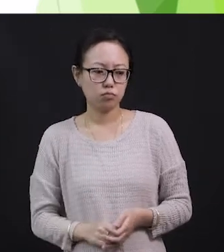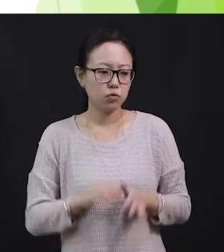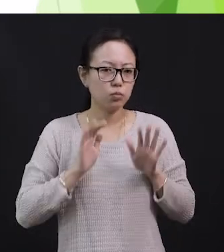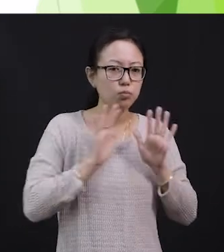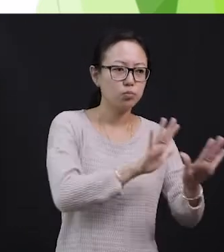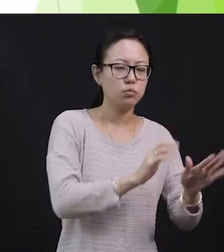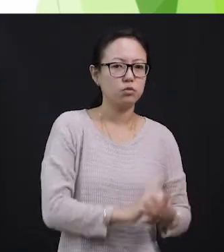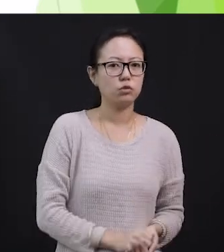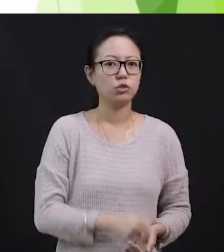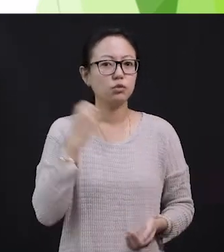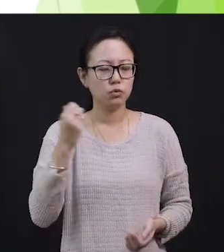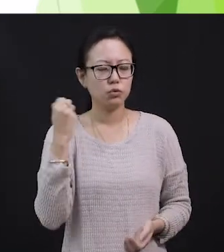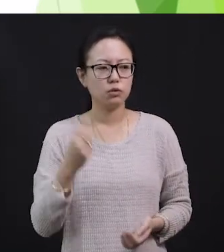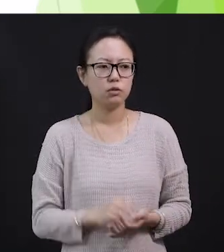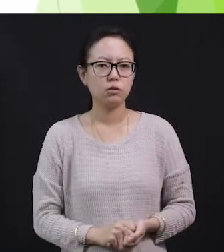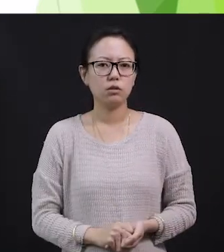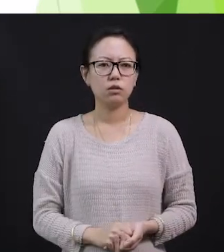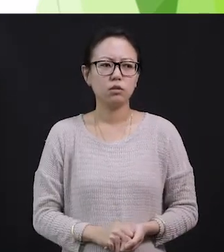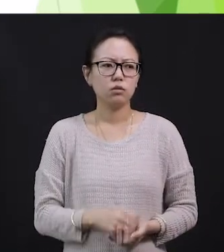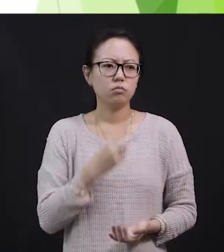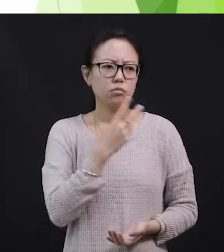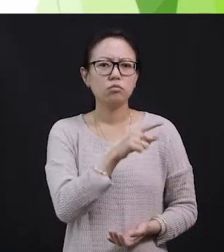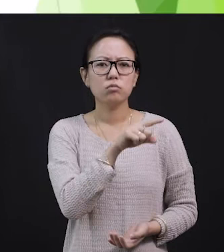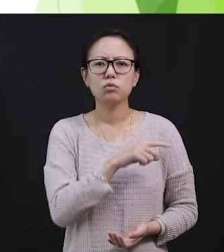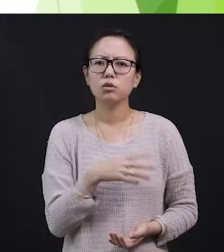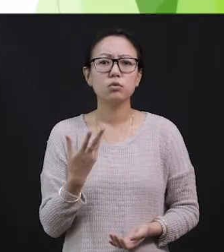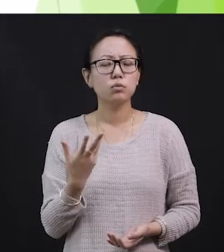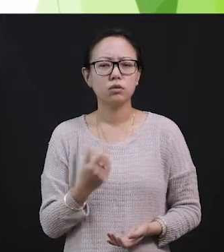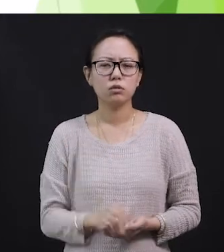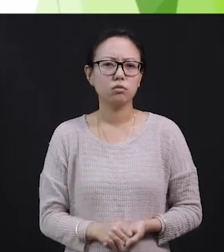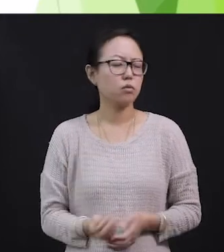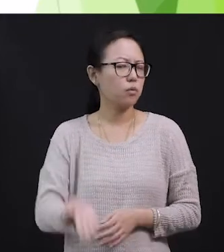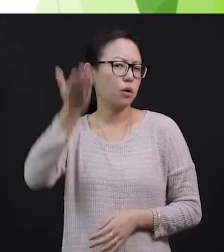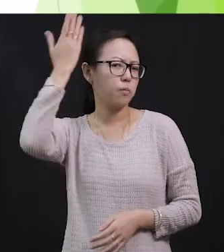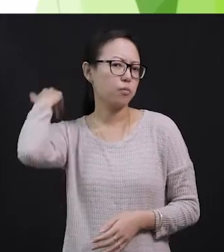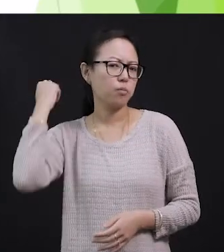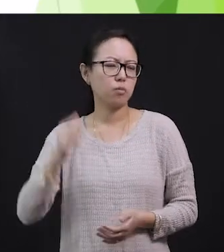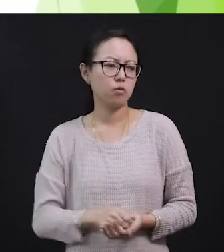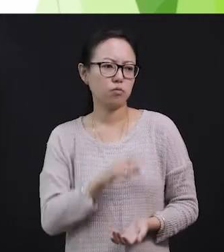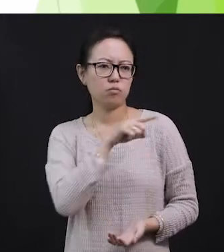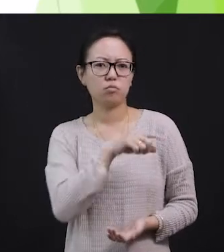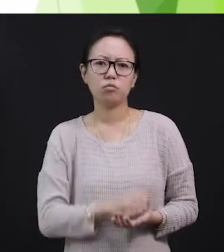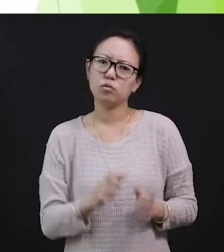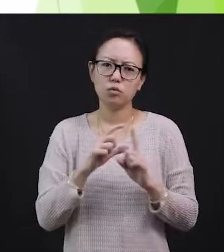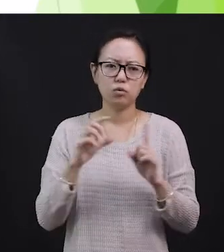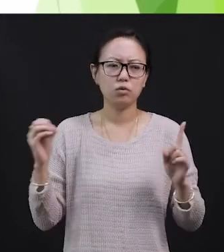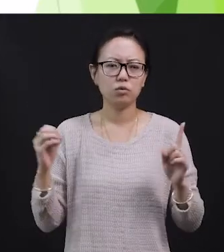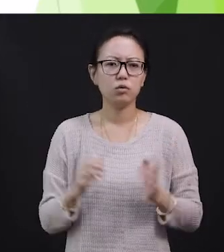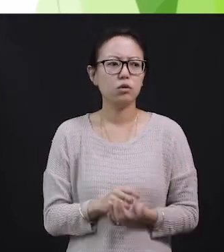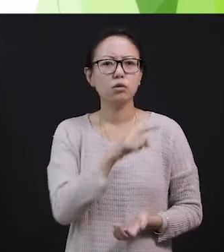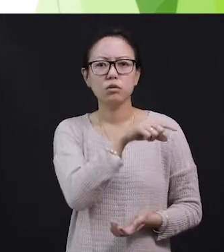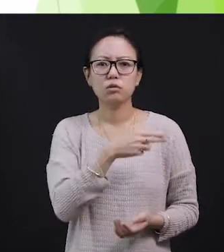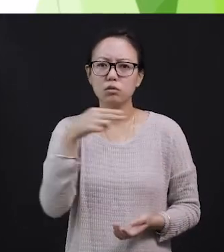signifies a lot about the religion that was practiced in ancient India. So this is a practice of